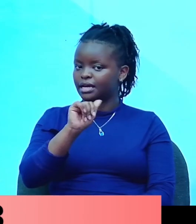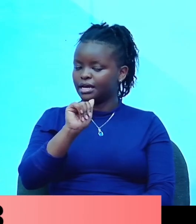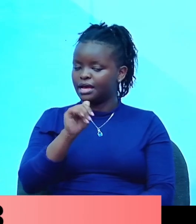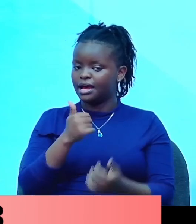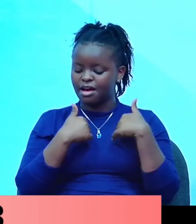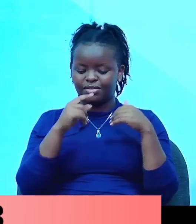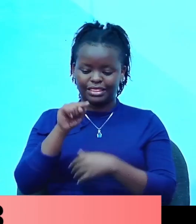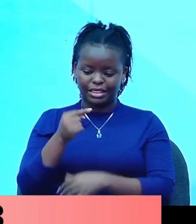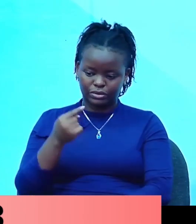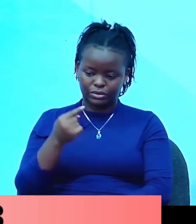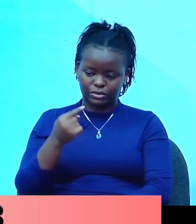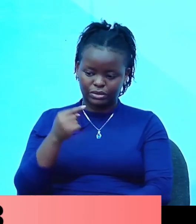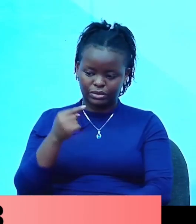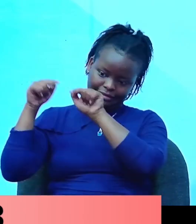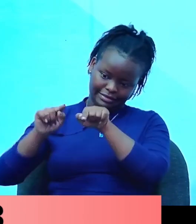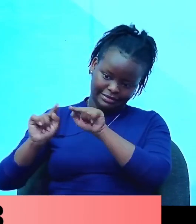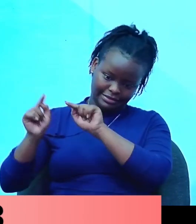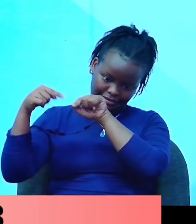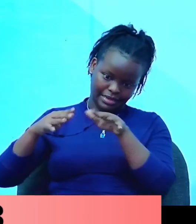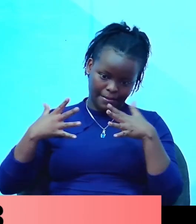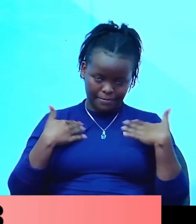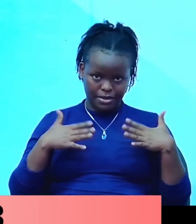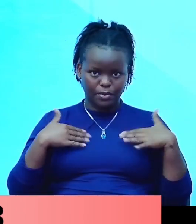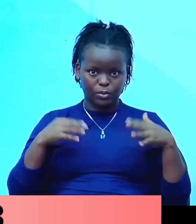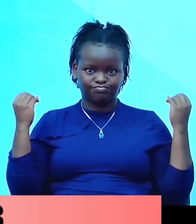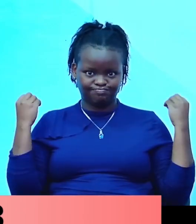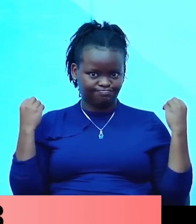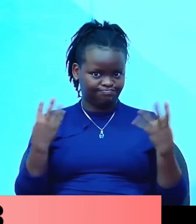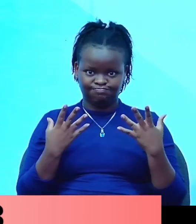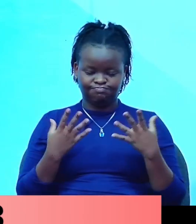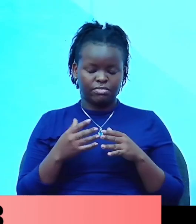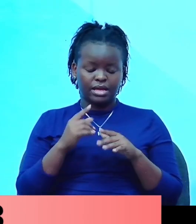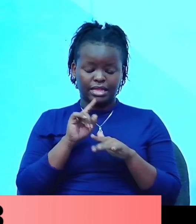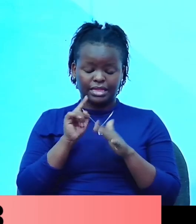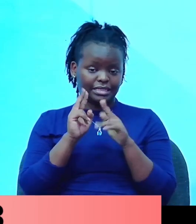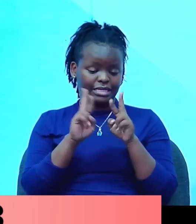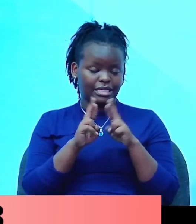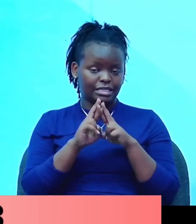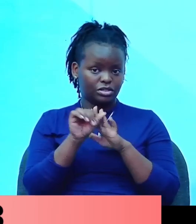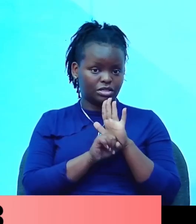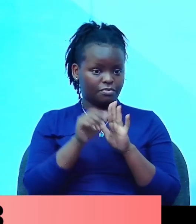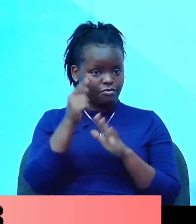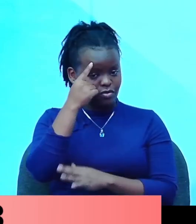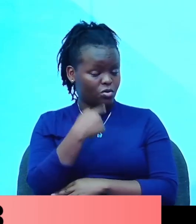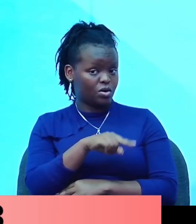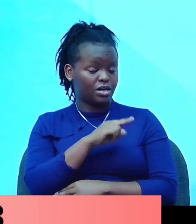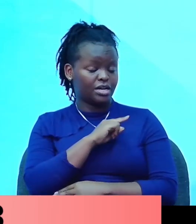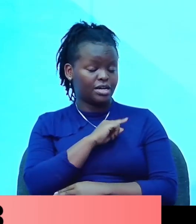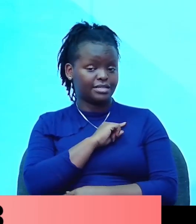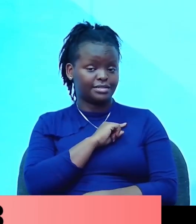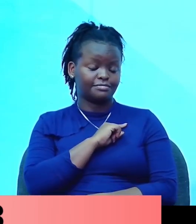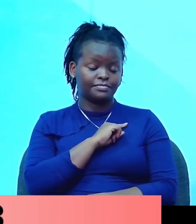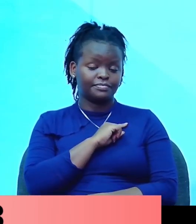there. So this relationship for us is, because it's such a big asset,